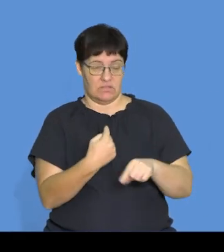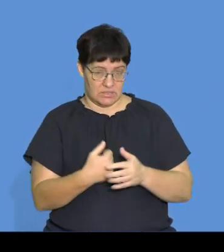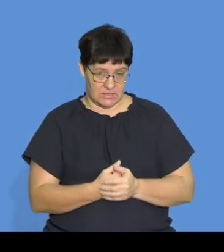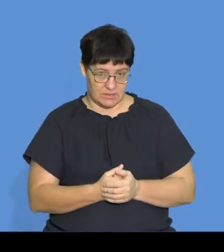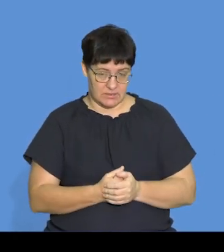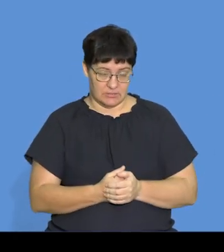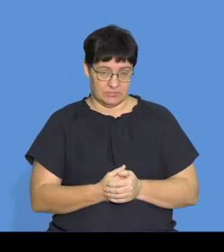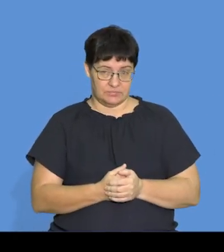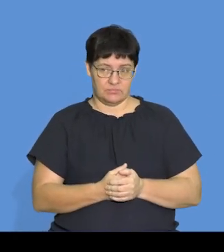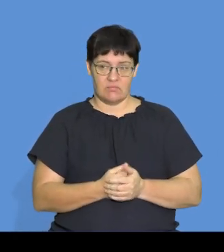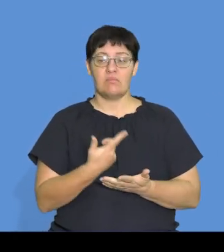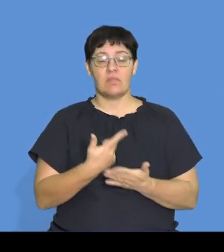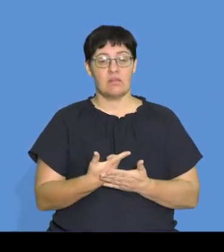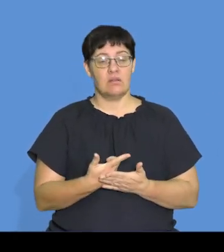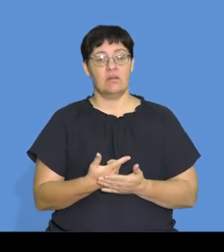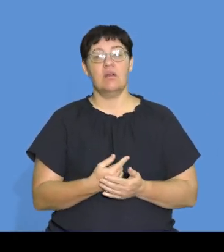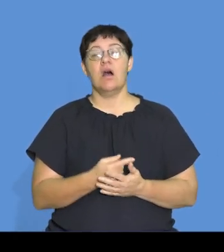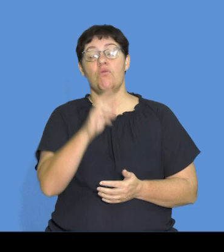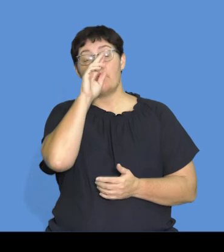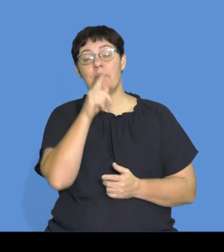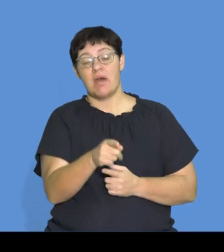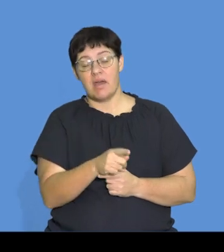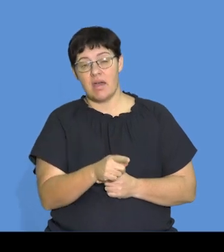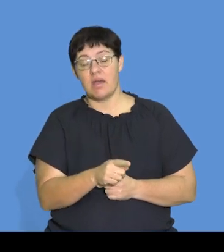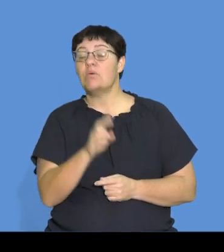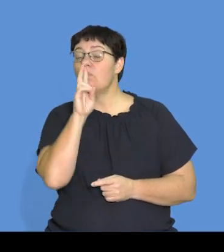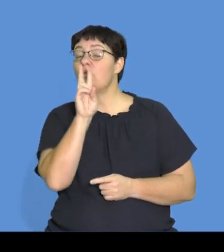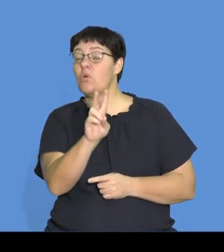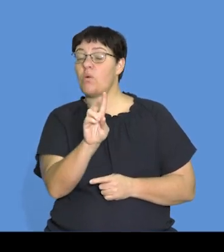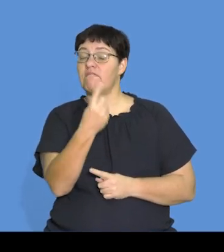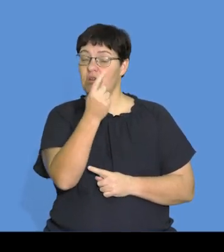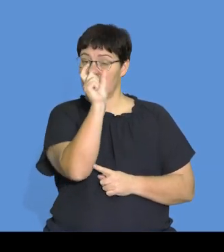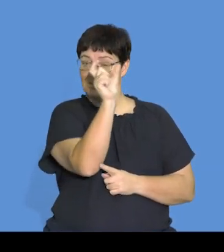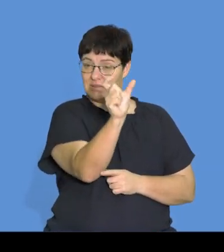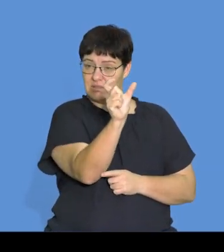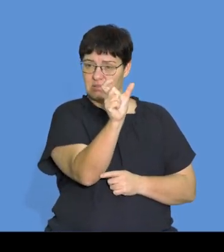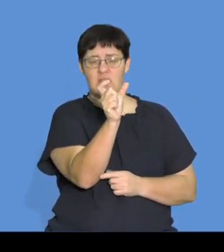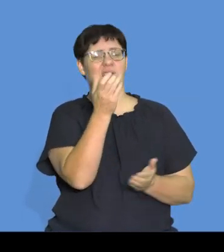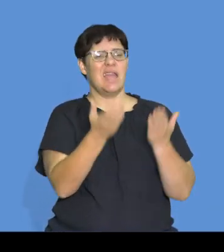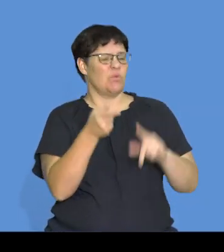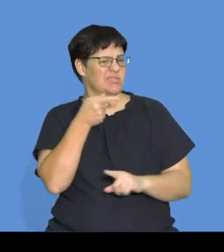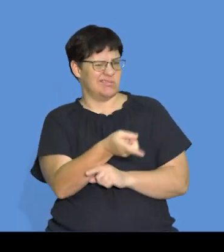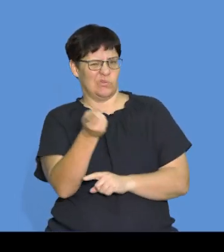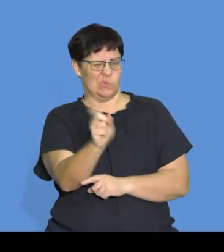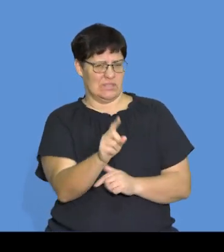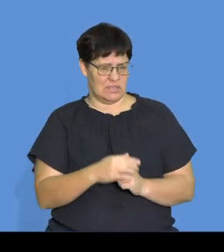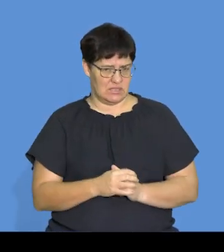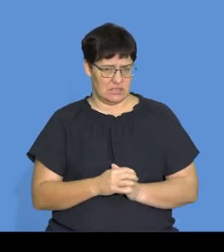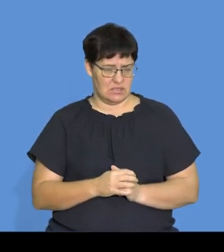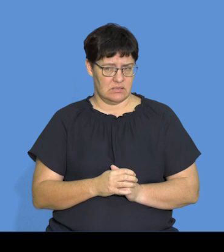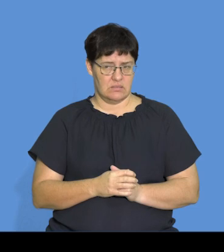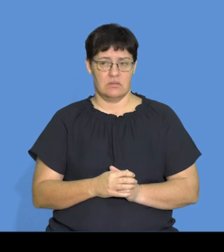The keywords for this lesson is, remember I said, we're going to look at firstly, what is an equation? And